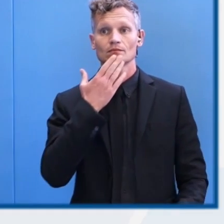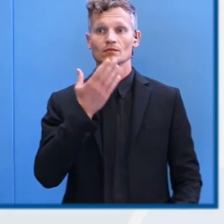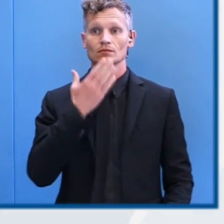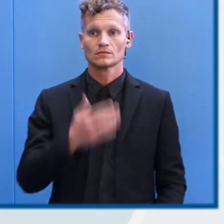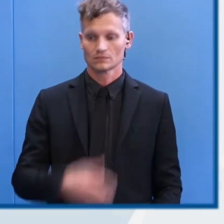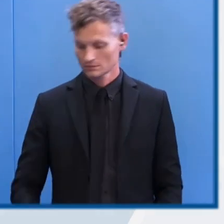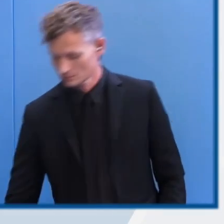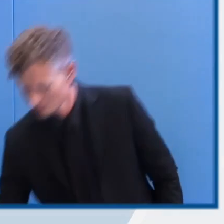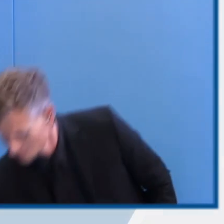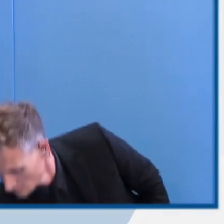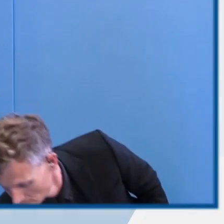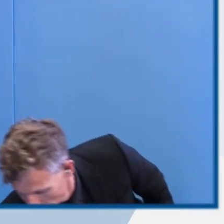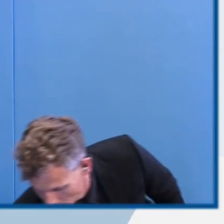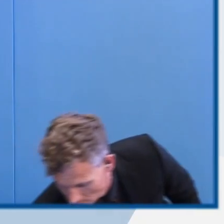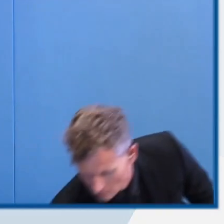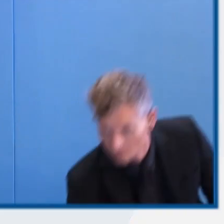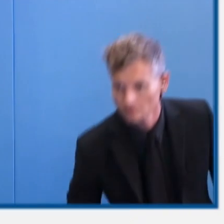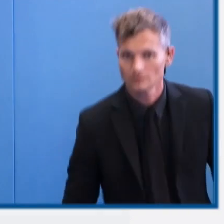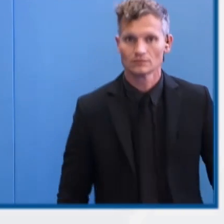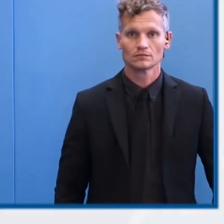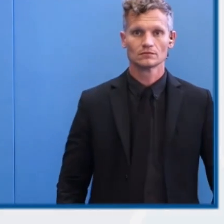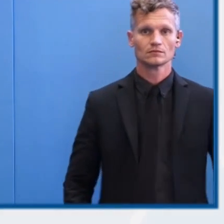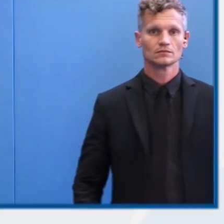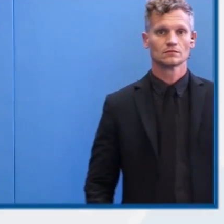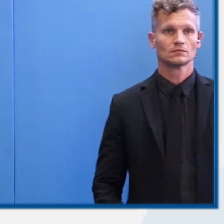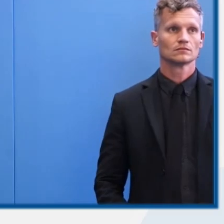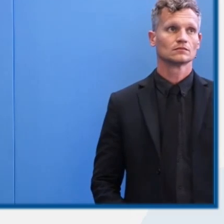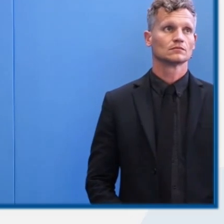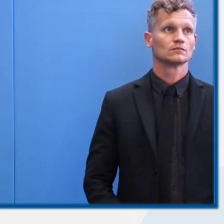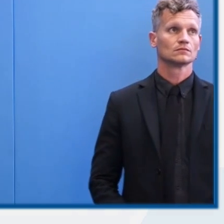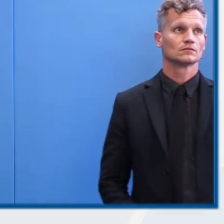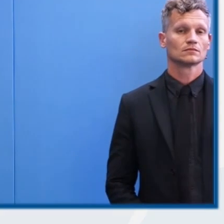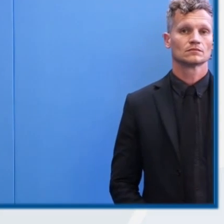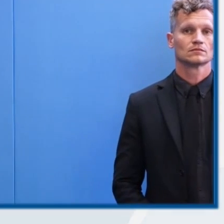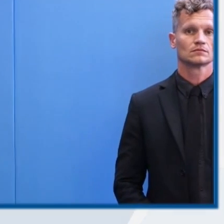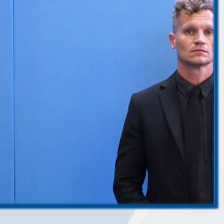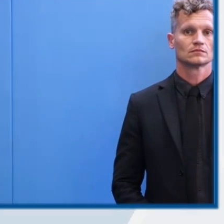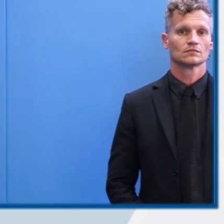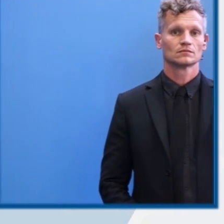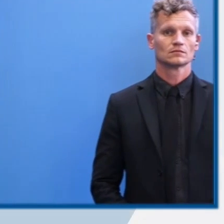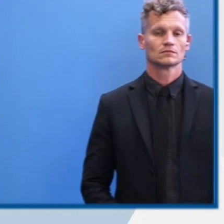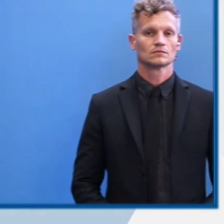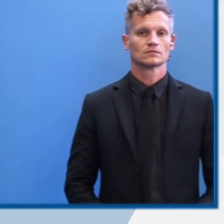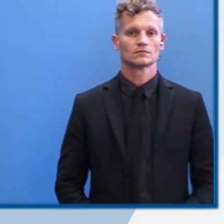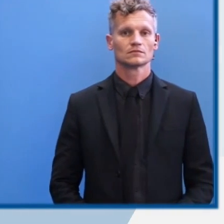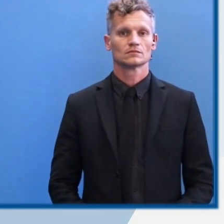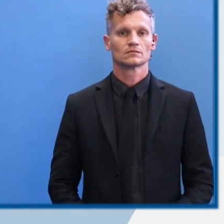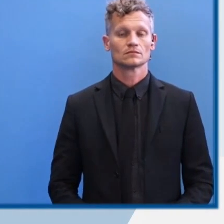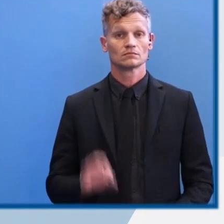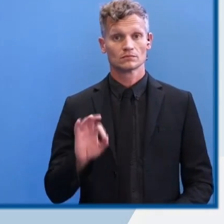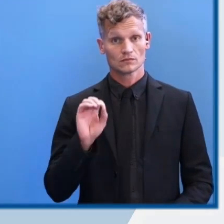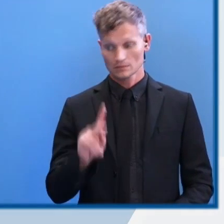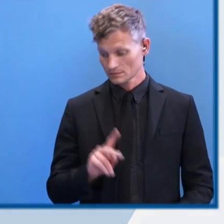how that works between different countries and whether or not it is straightforward or whether there are